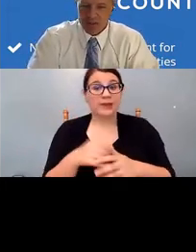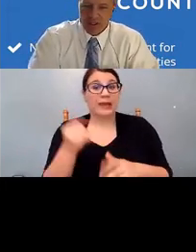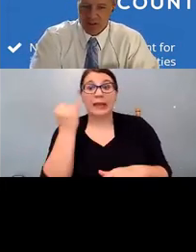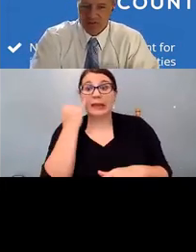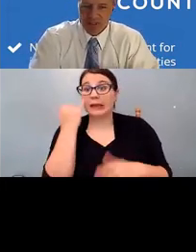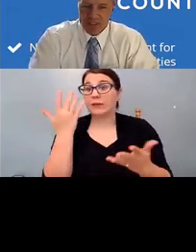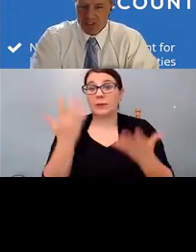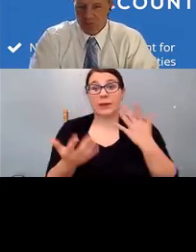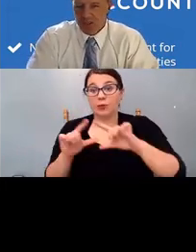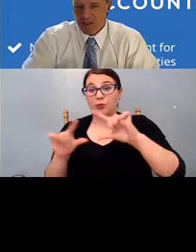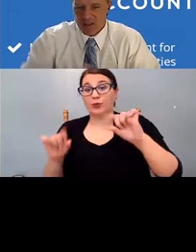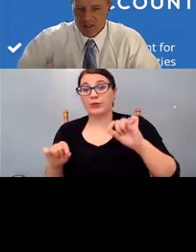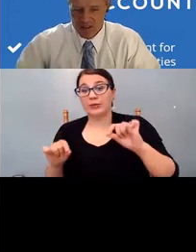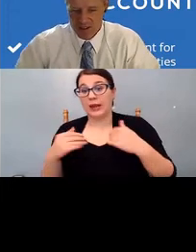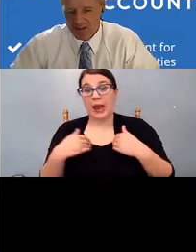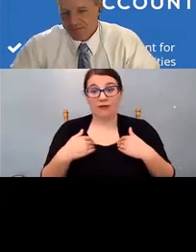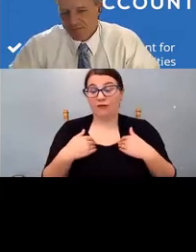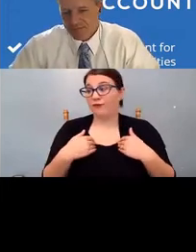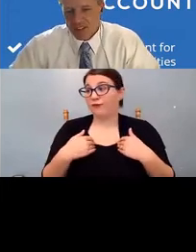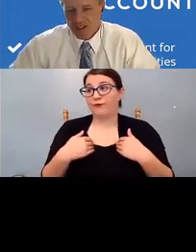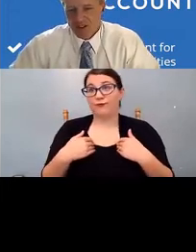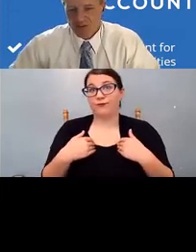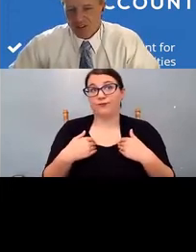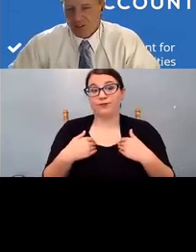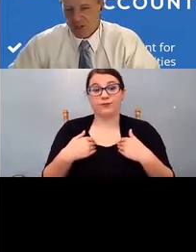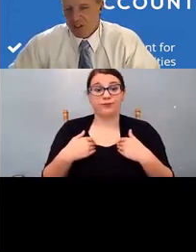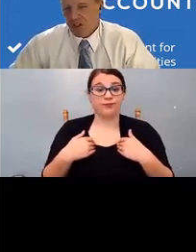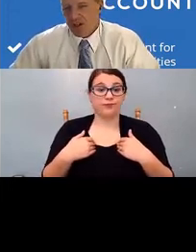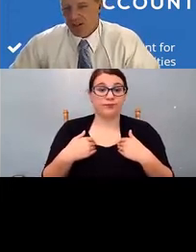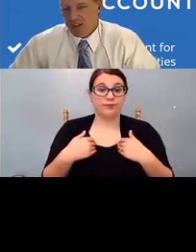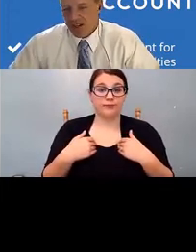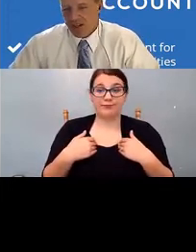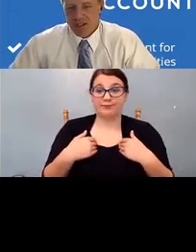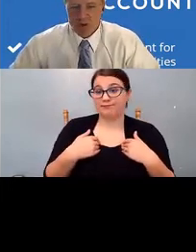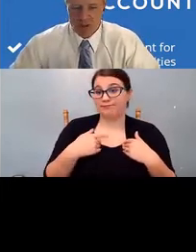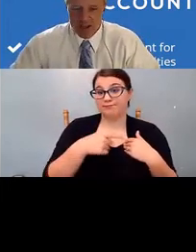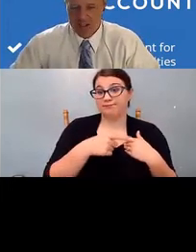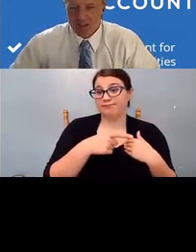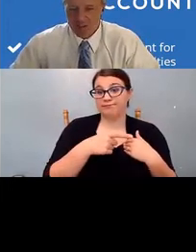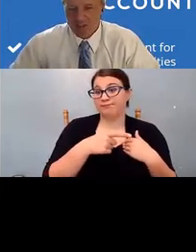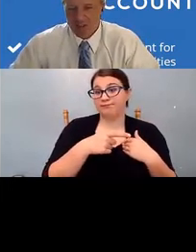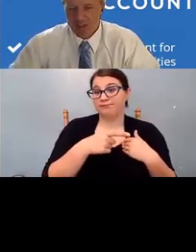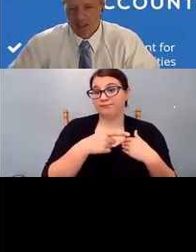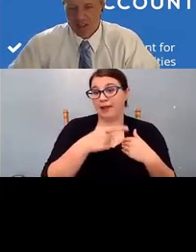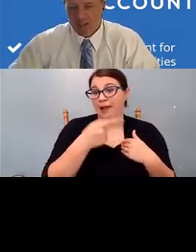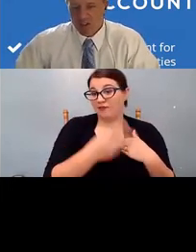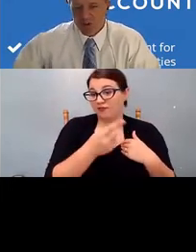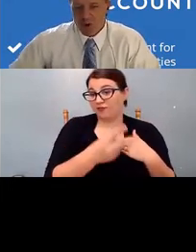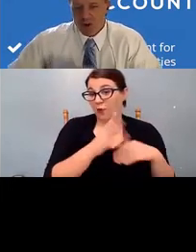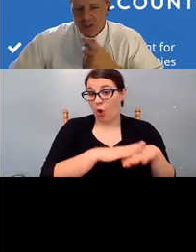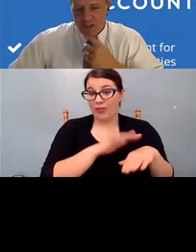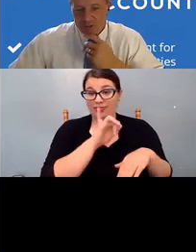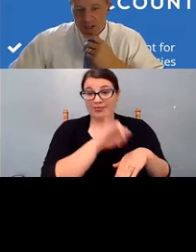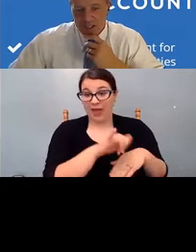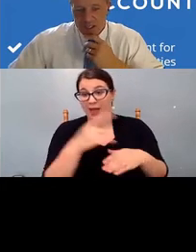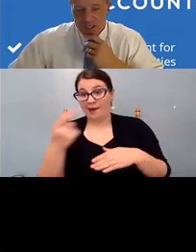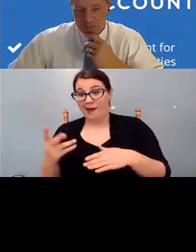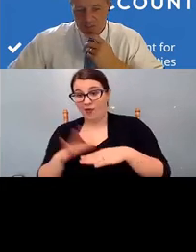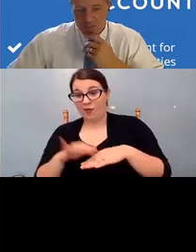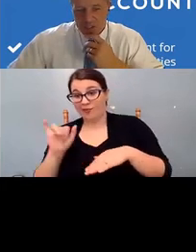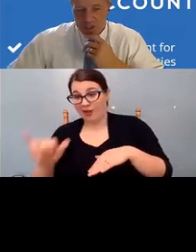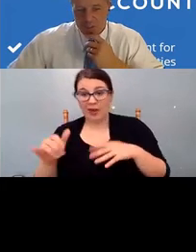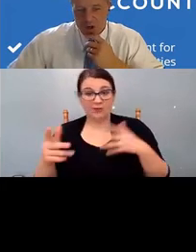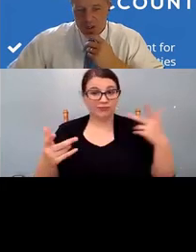put, spent, this much on this item or that item, and so forth. And then